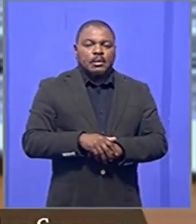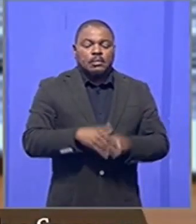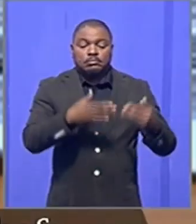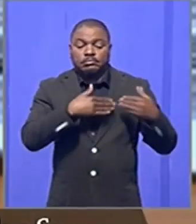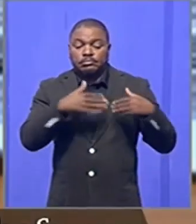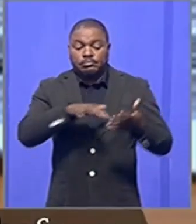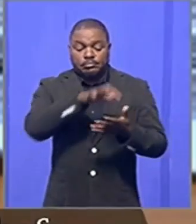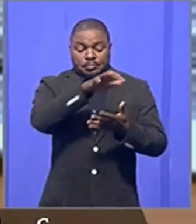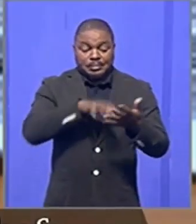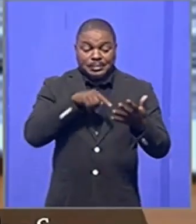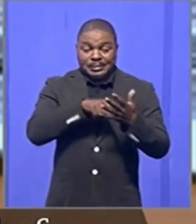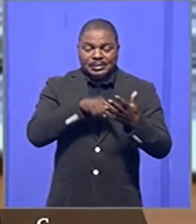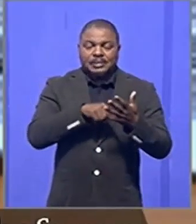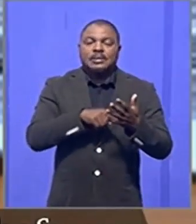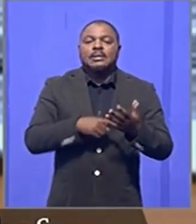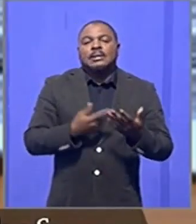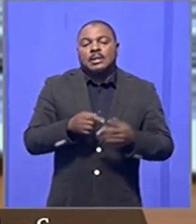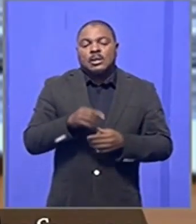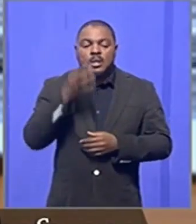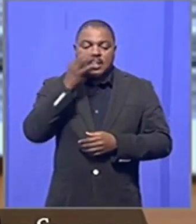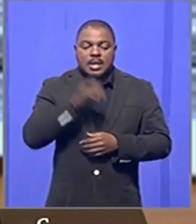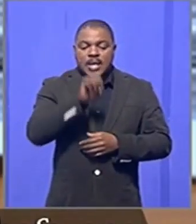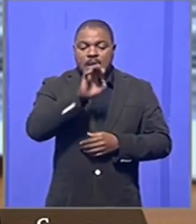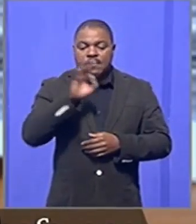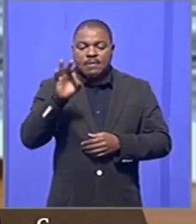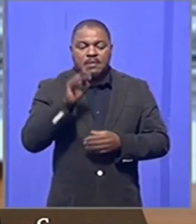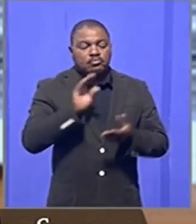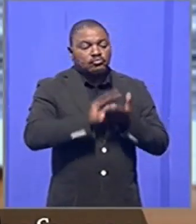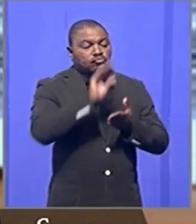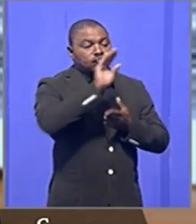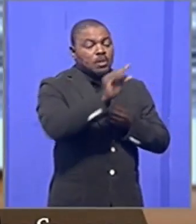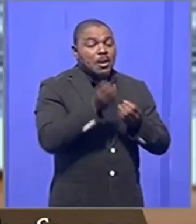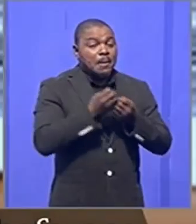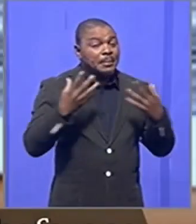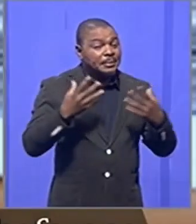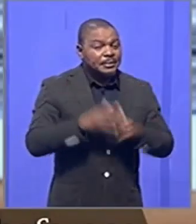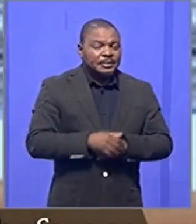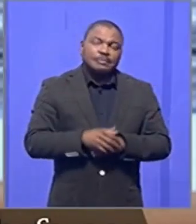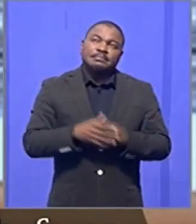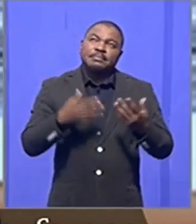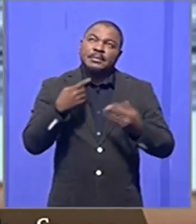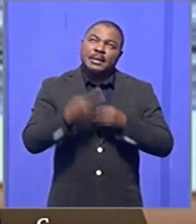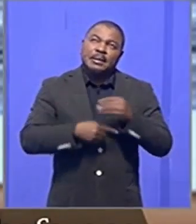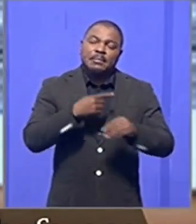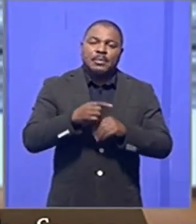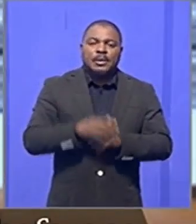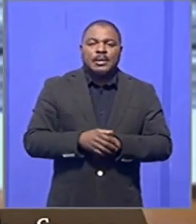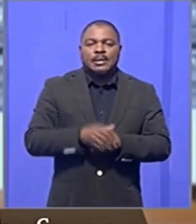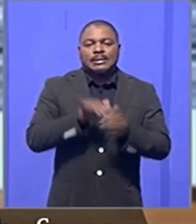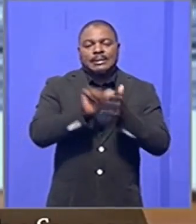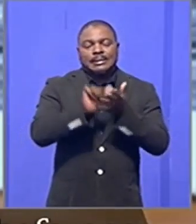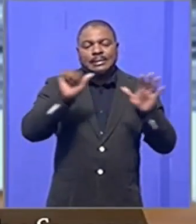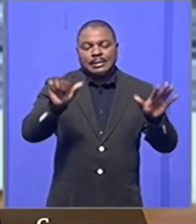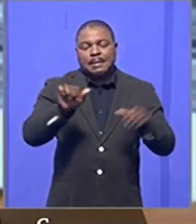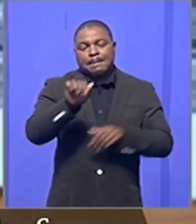la Matotsi, EFF e filwe kabo ya boleng jo bo balwago go diranta tše dimilione tše